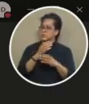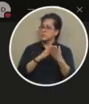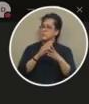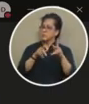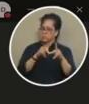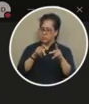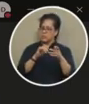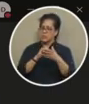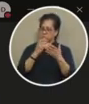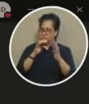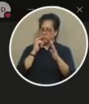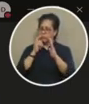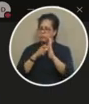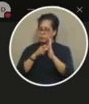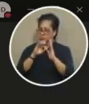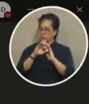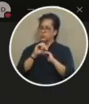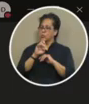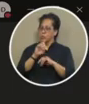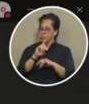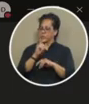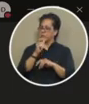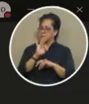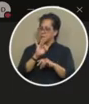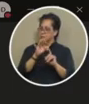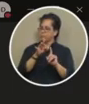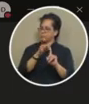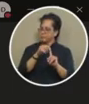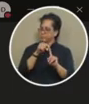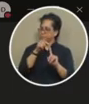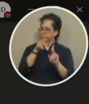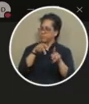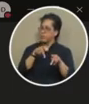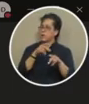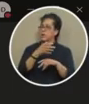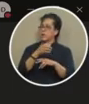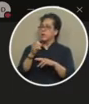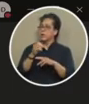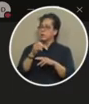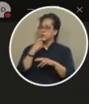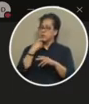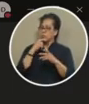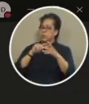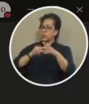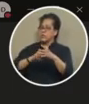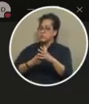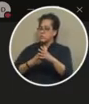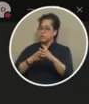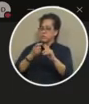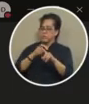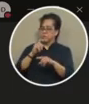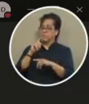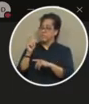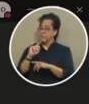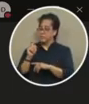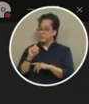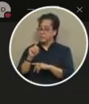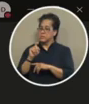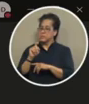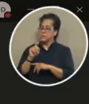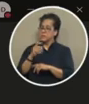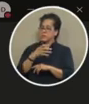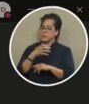been diagnosed with COVID-19. Guatemala said that the flight originated from Phoenix. You'll see that in the